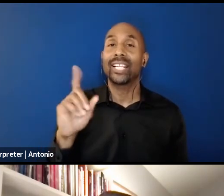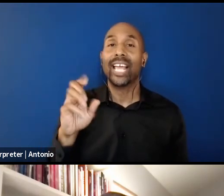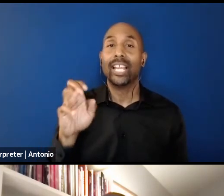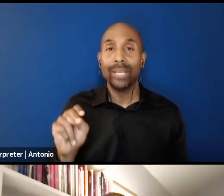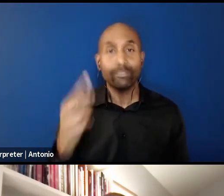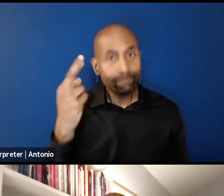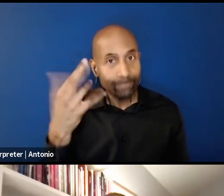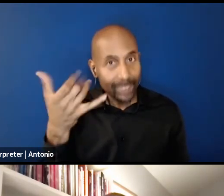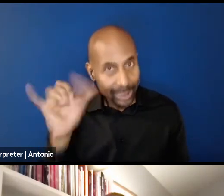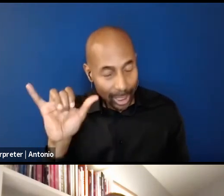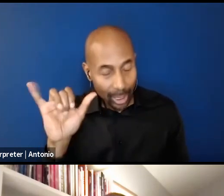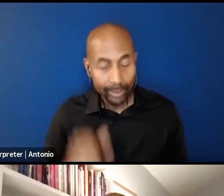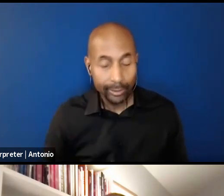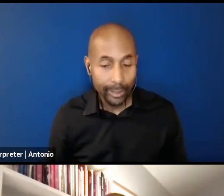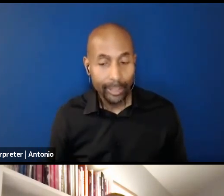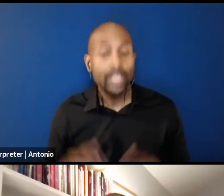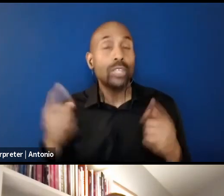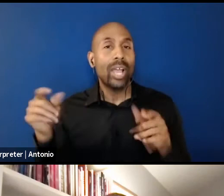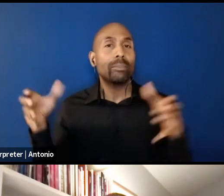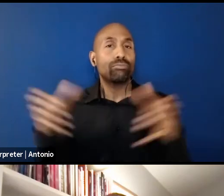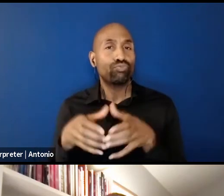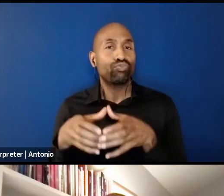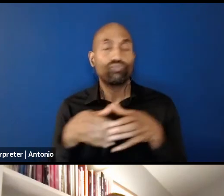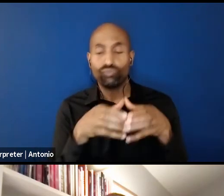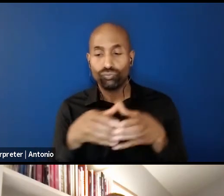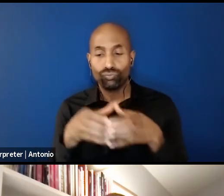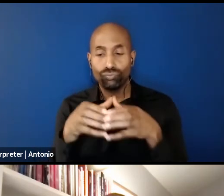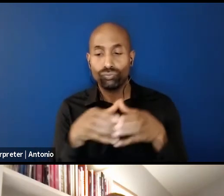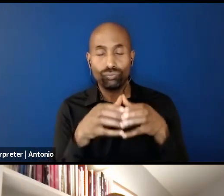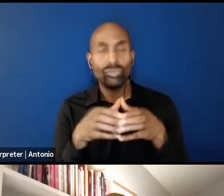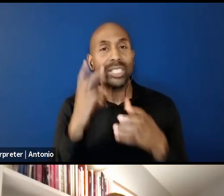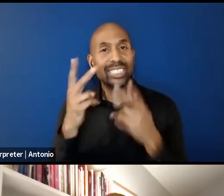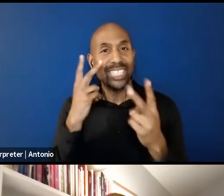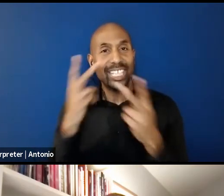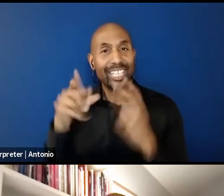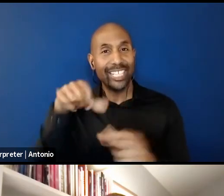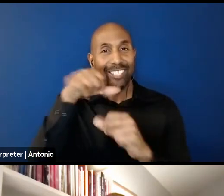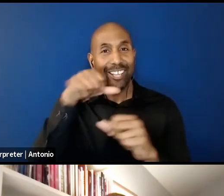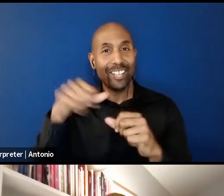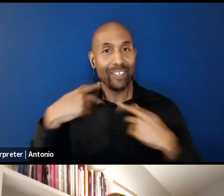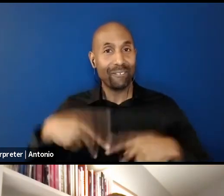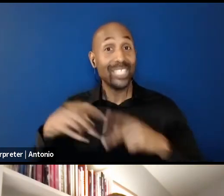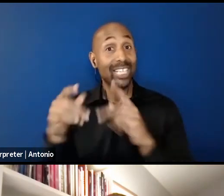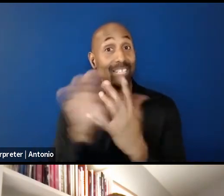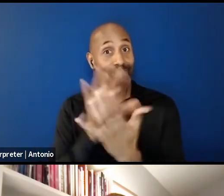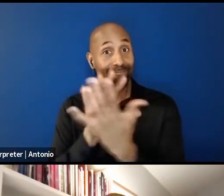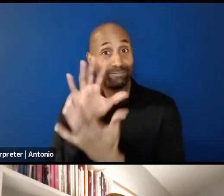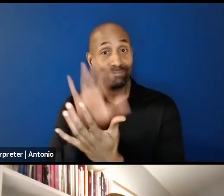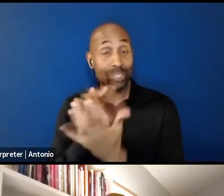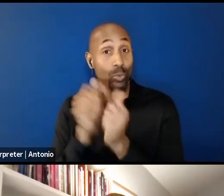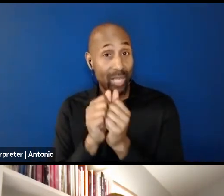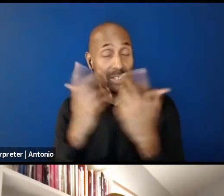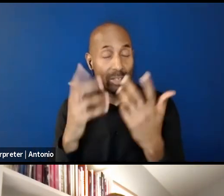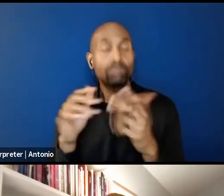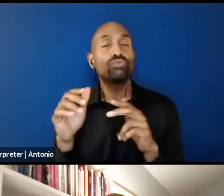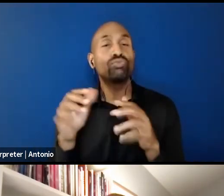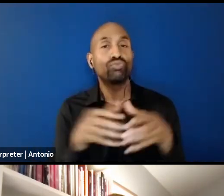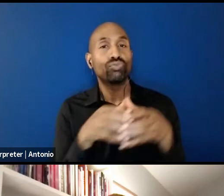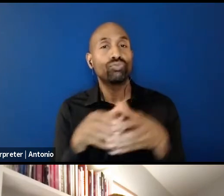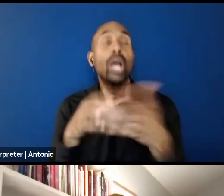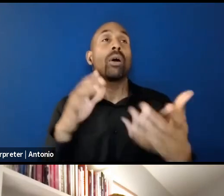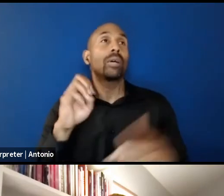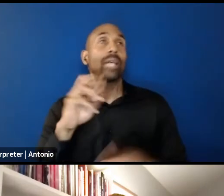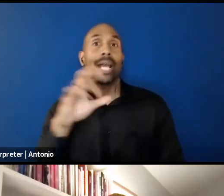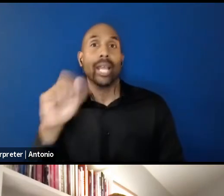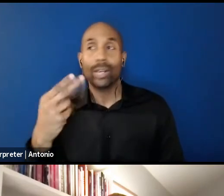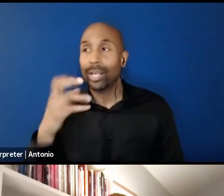other. Being in each other's physical company, you know, and Erica Hunt, for God's sake,